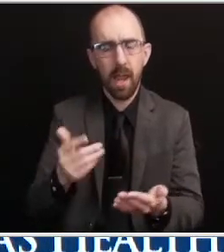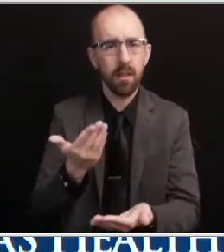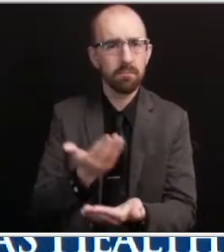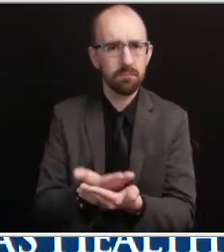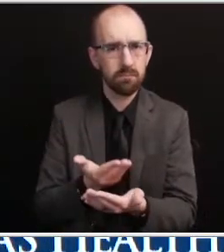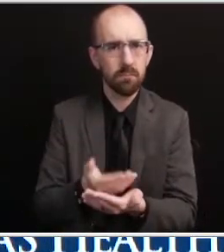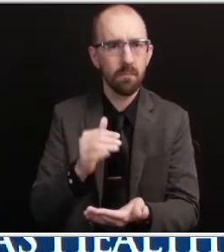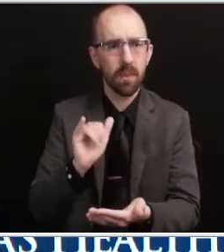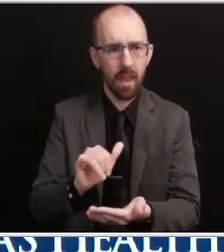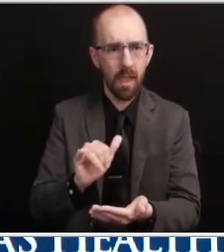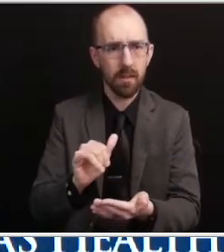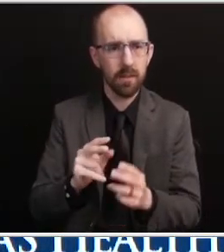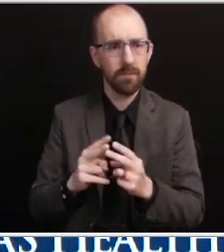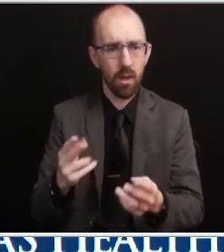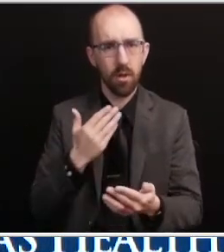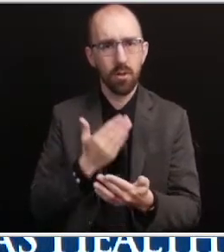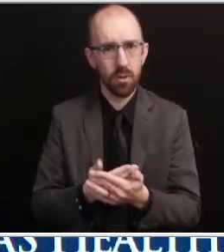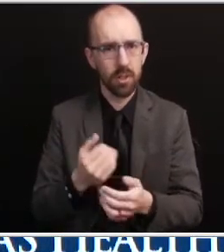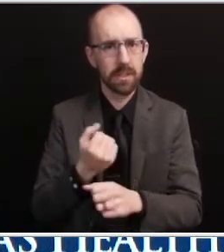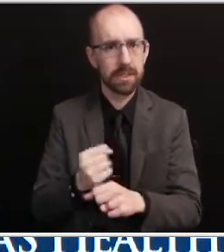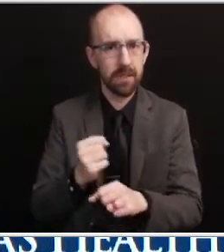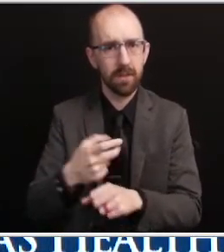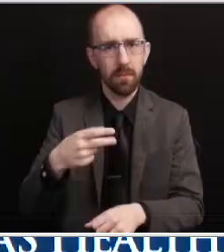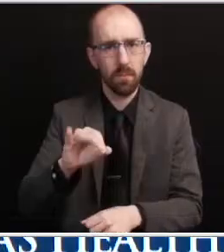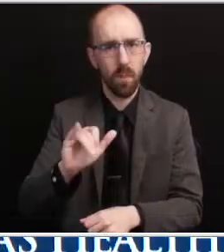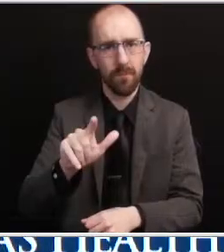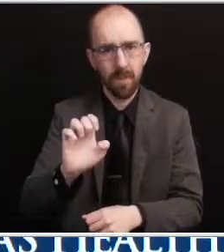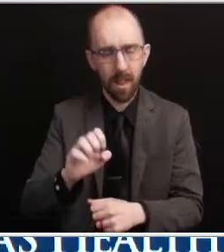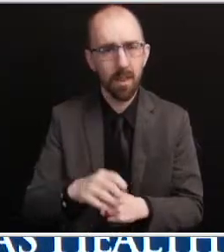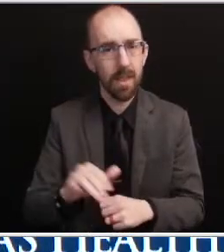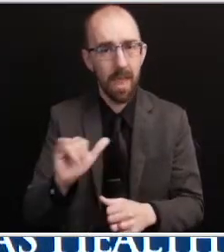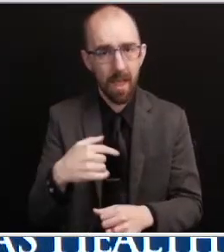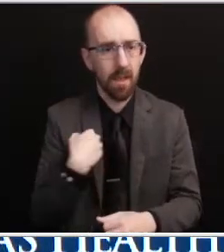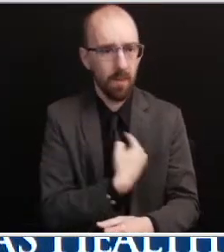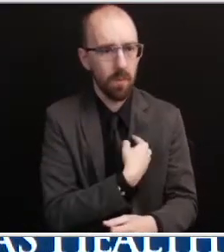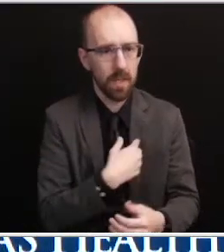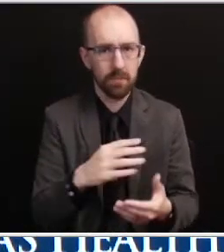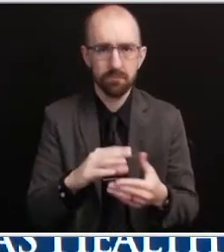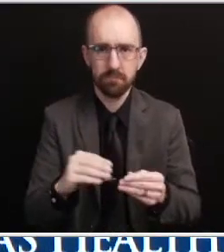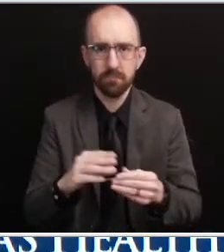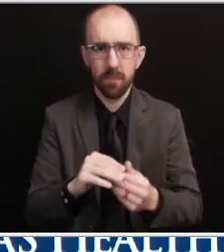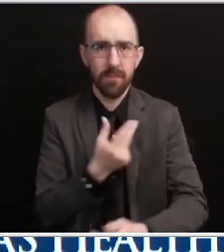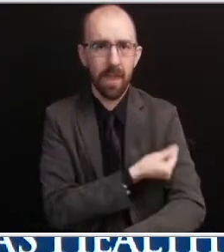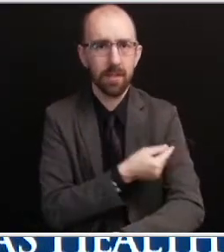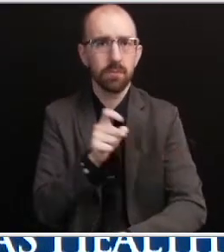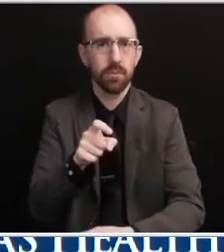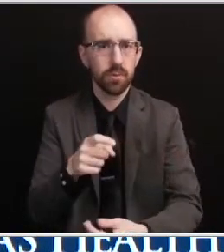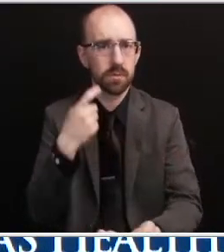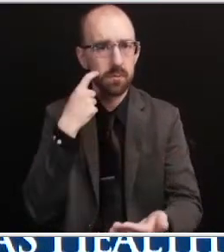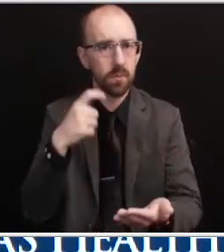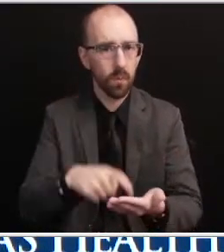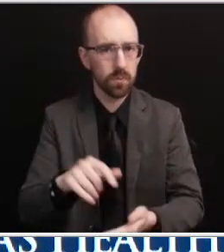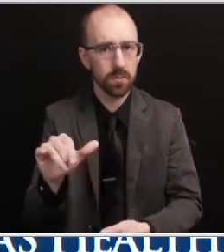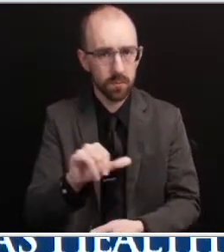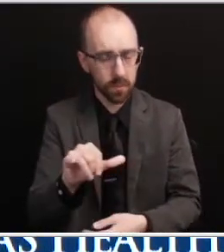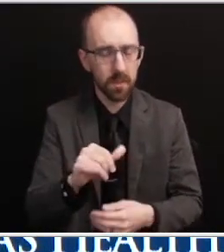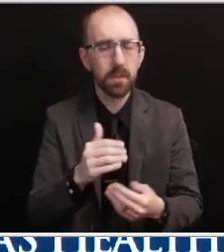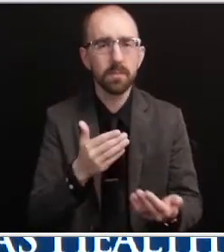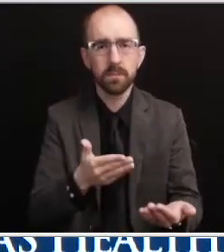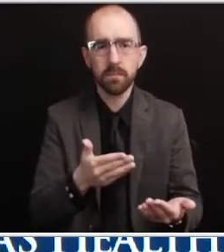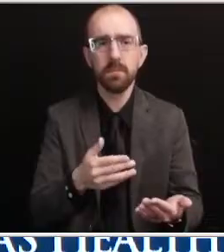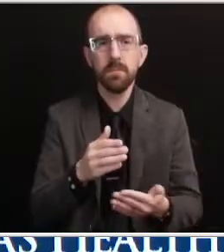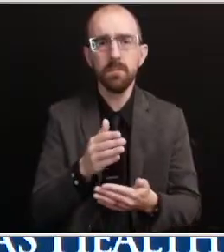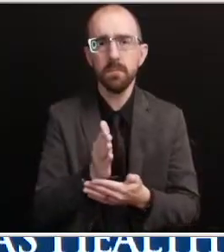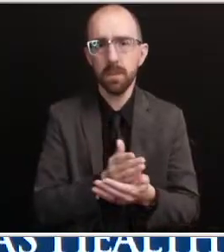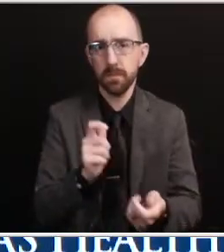very good safety profile. And just as we are talking about vaccines, we should note that there has been changes to